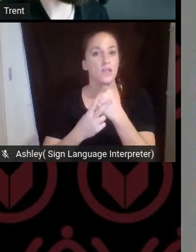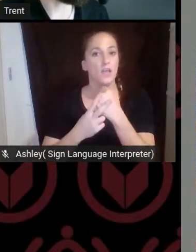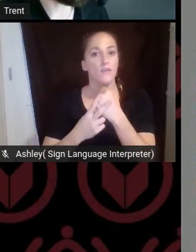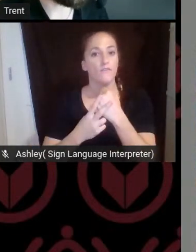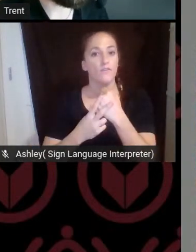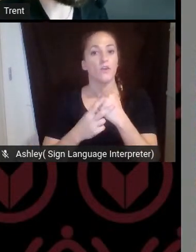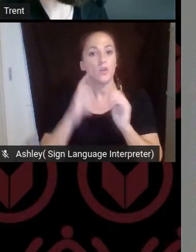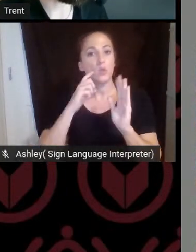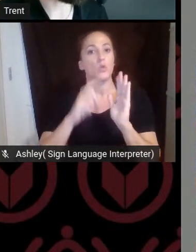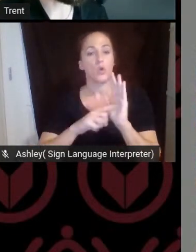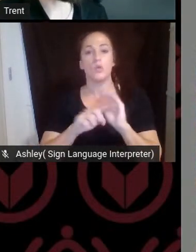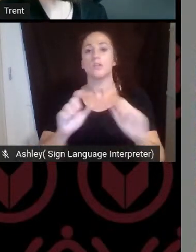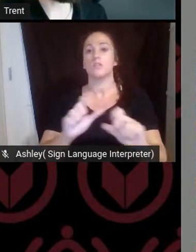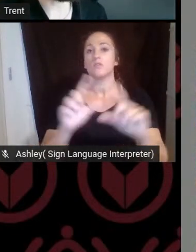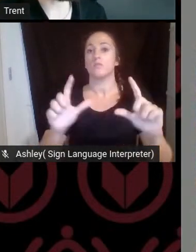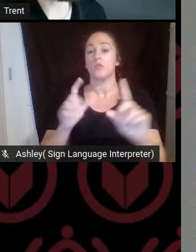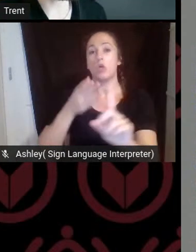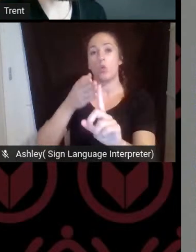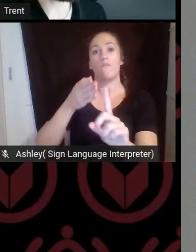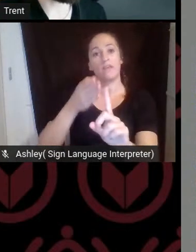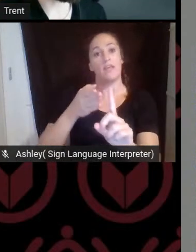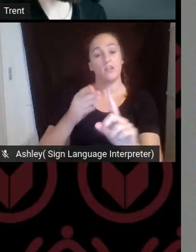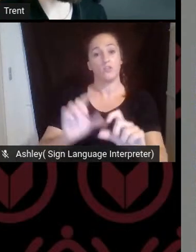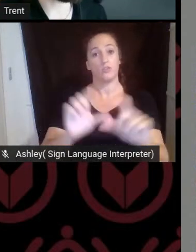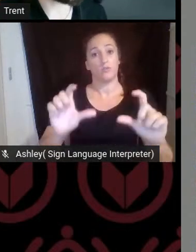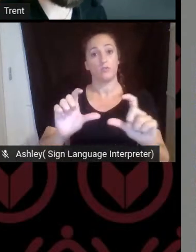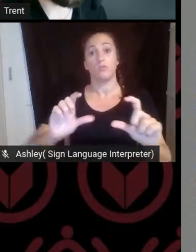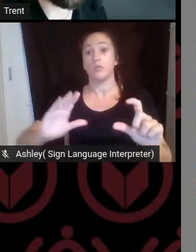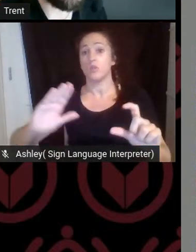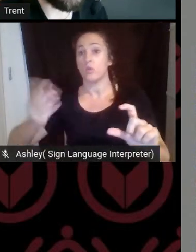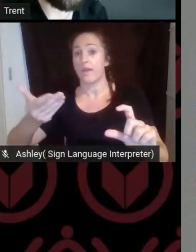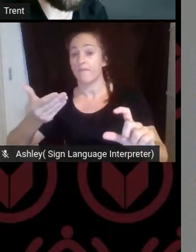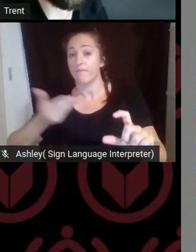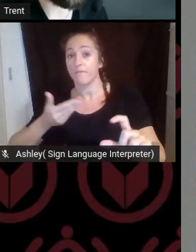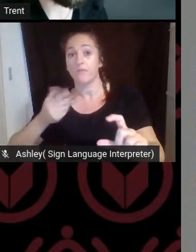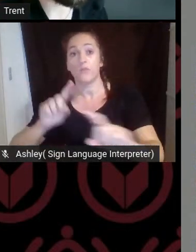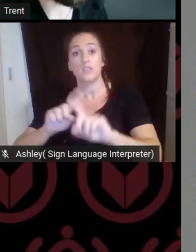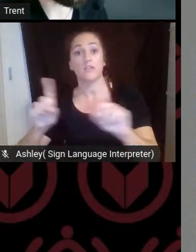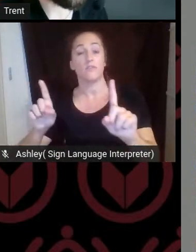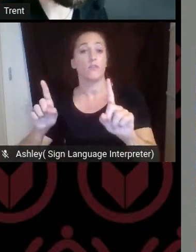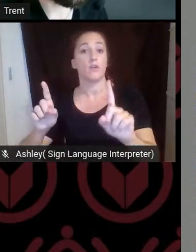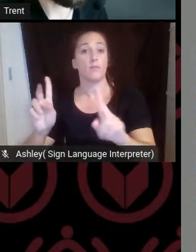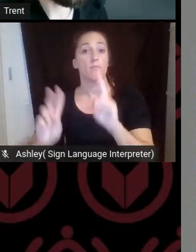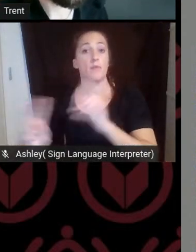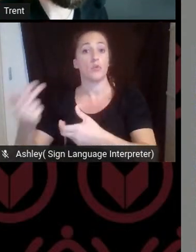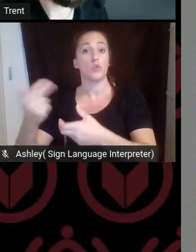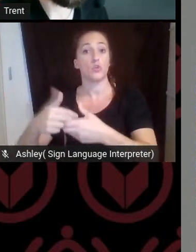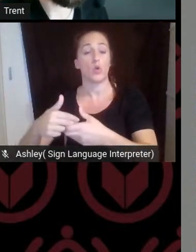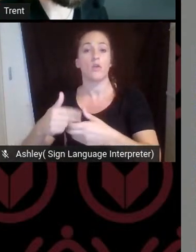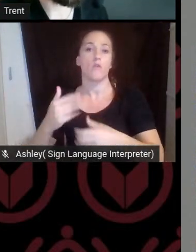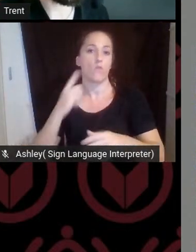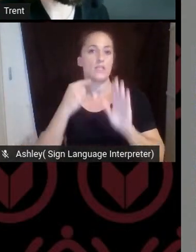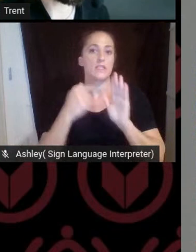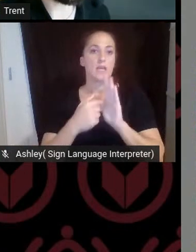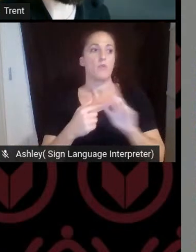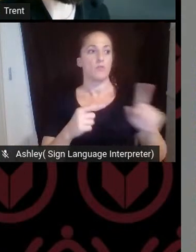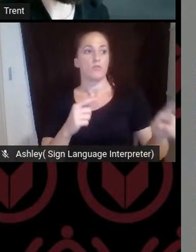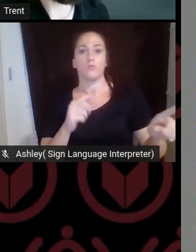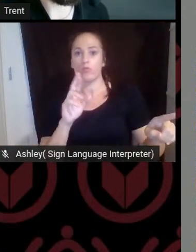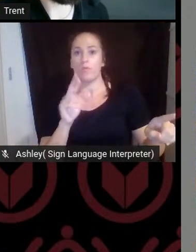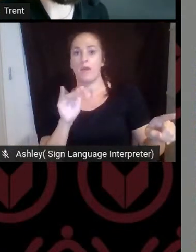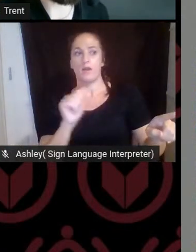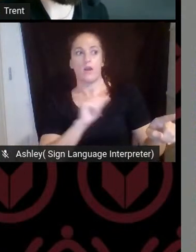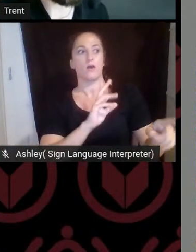here, it gives me a notification. Would you like to send invitation emails to Google Calendar guests? In this case, to Rebecca. I can click